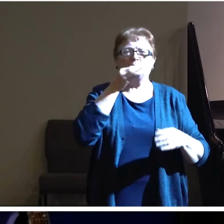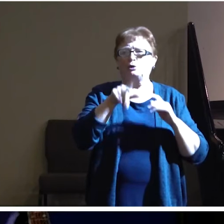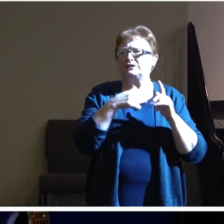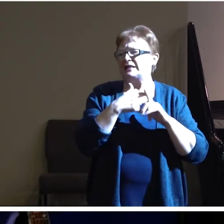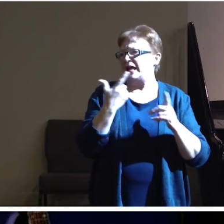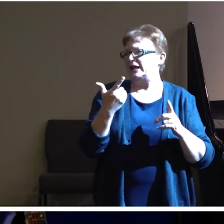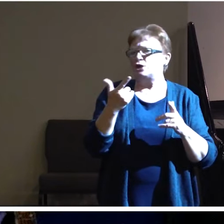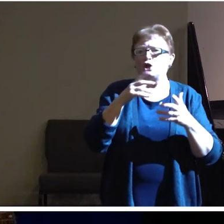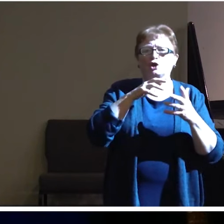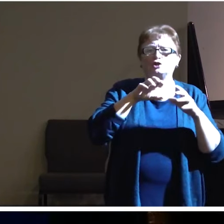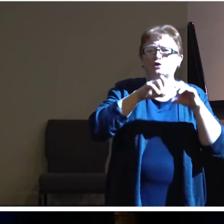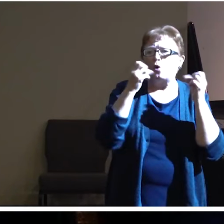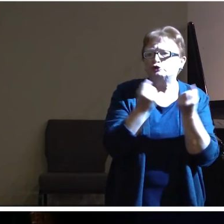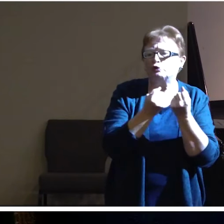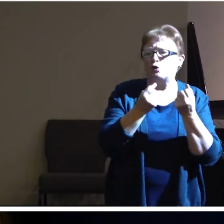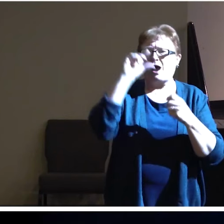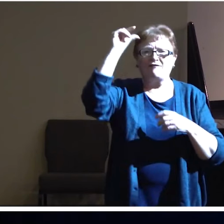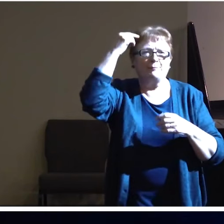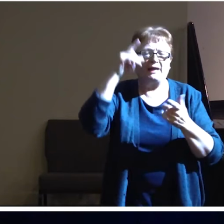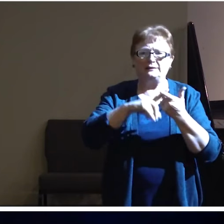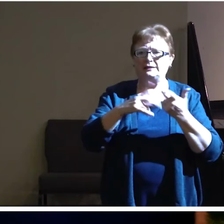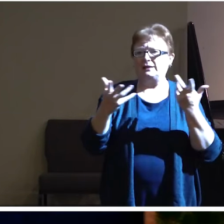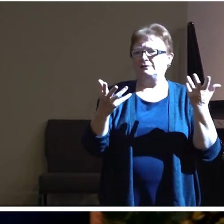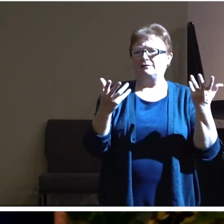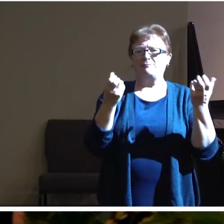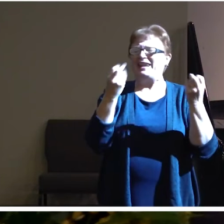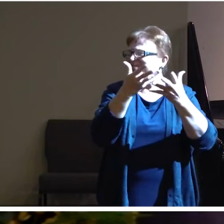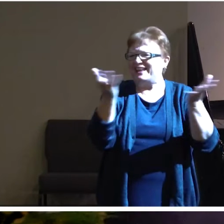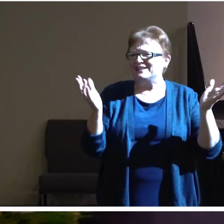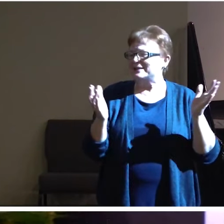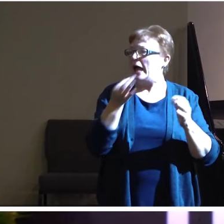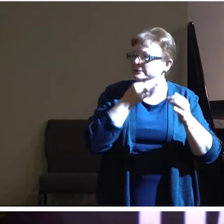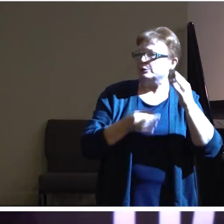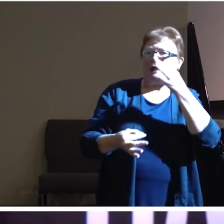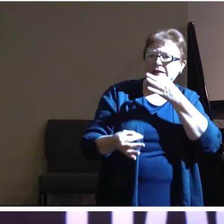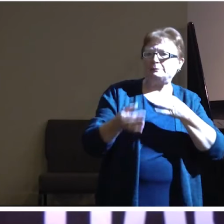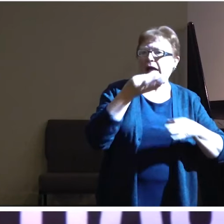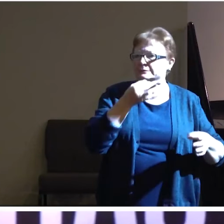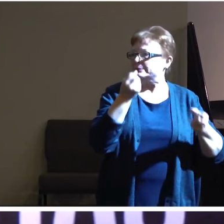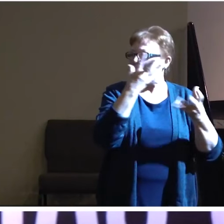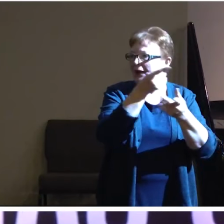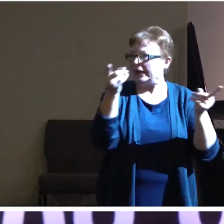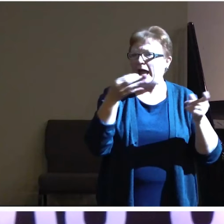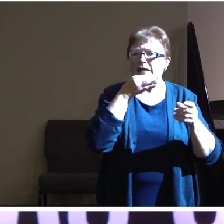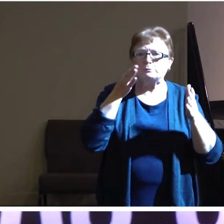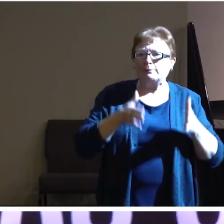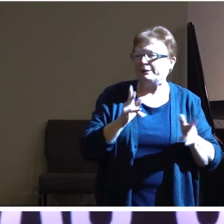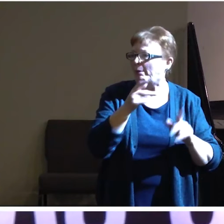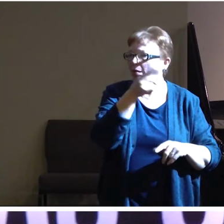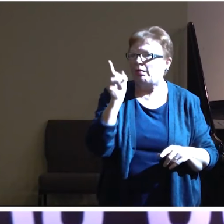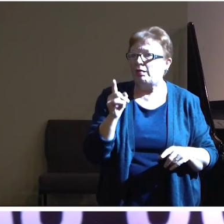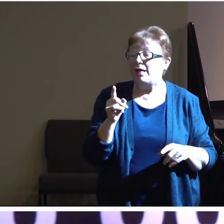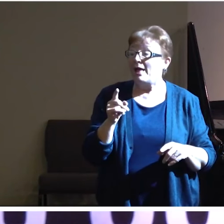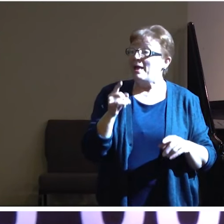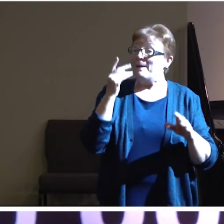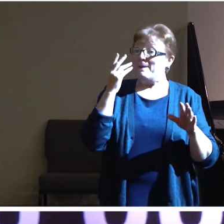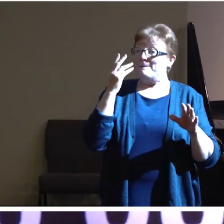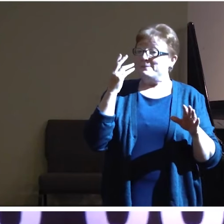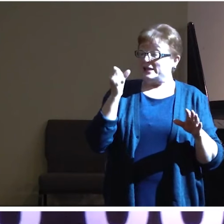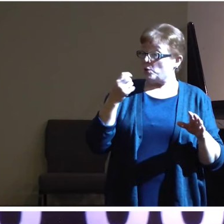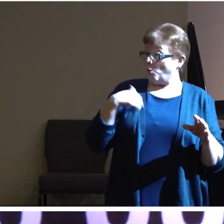experts in governance. They've never consulted the scripture. Most of the theories are in contravention of scripture. But they're the experts. Why? Because we believe